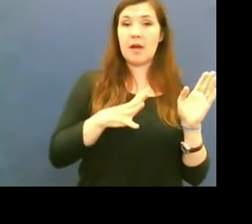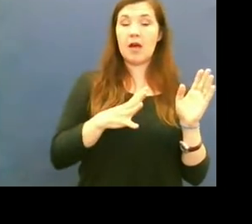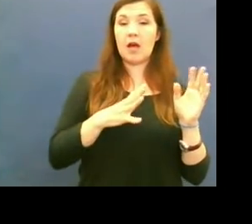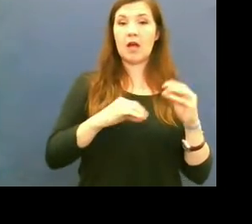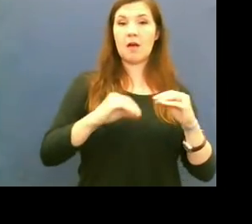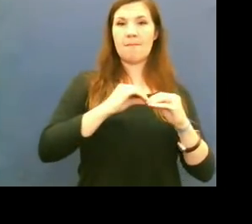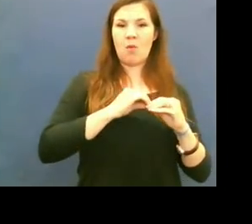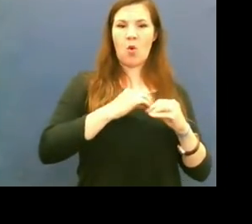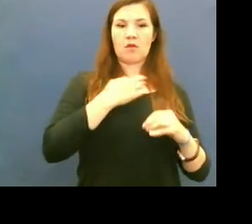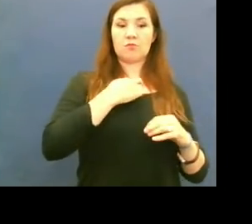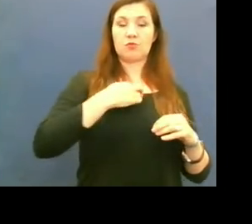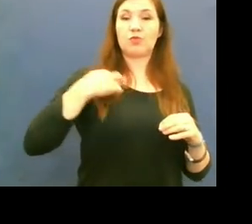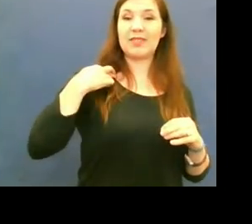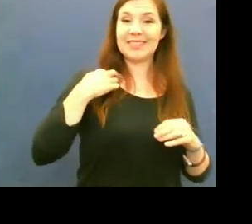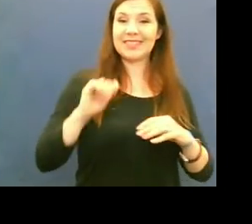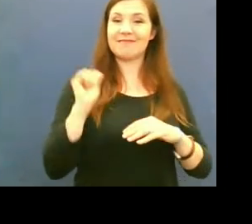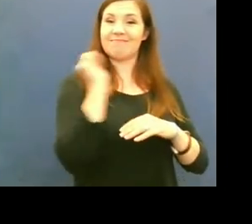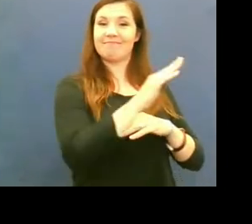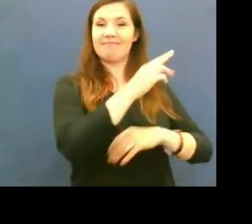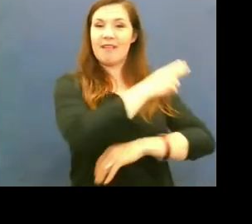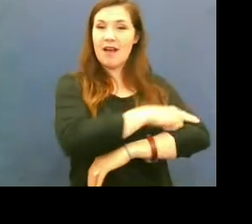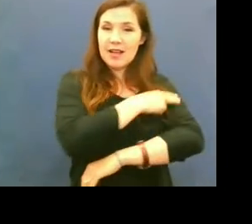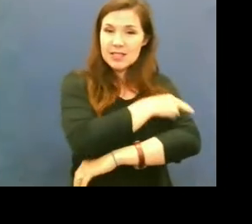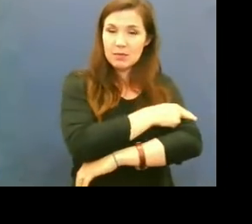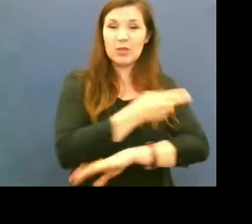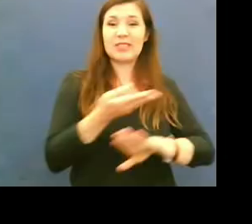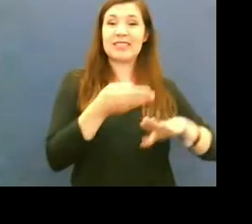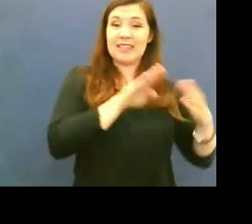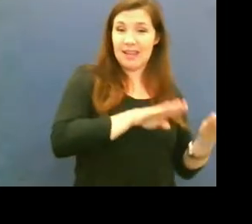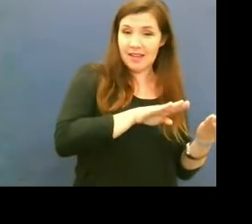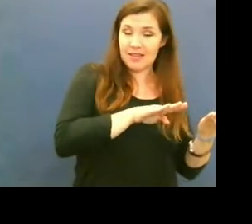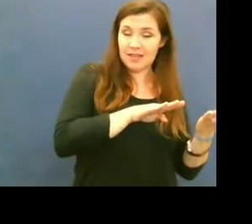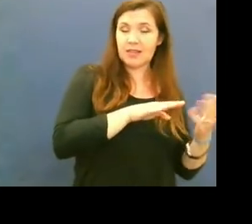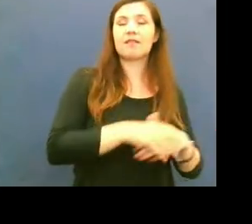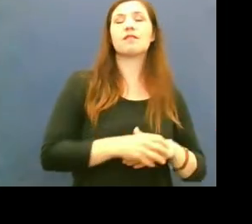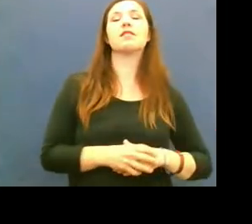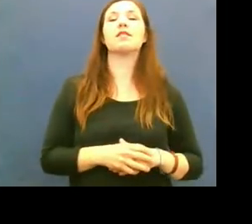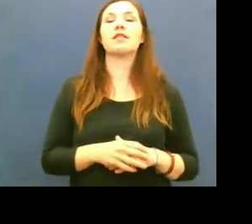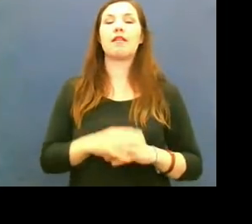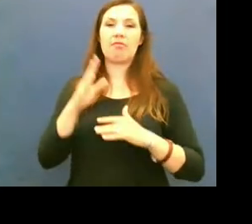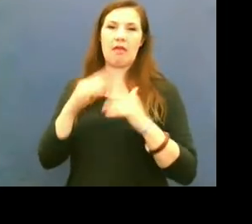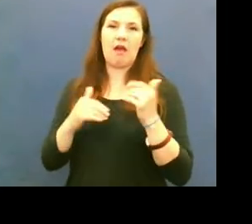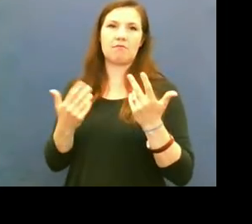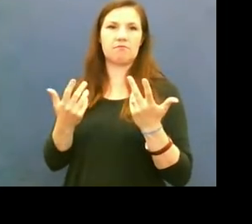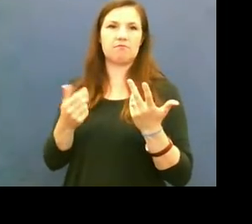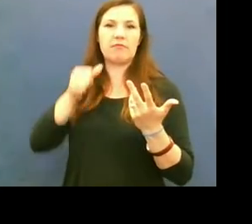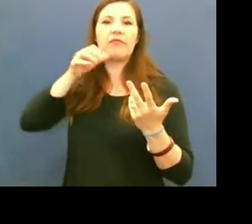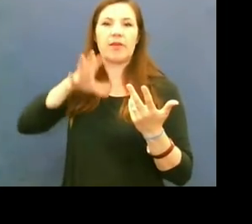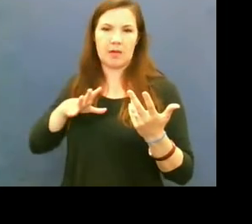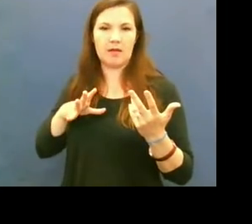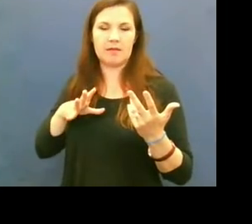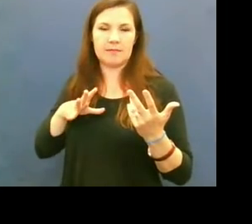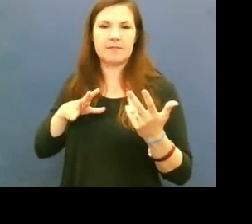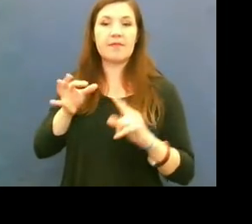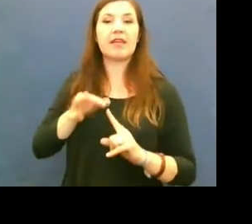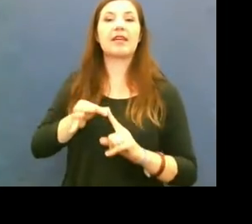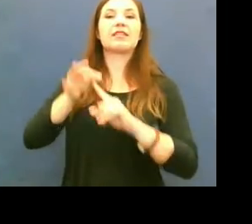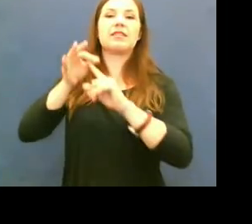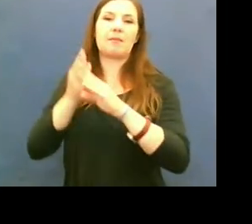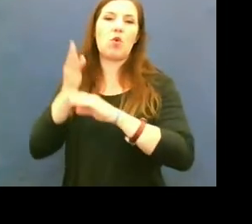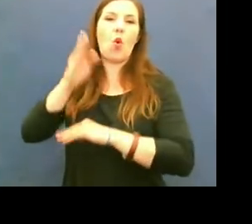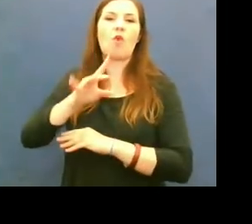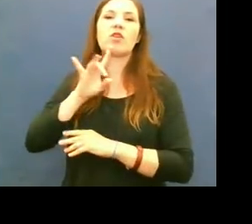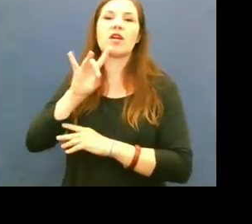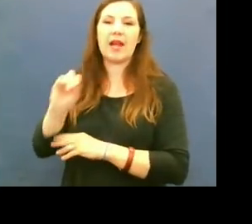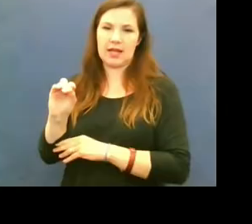more susceptibility to being hospitalized and dying from COVID-19 than if you are a female, except in the